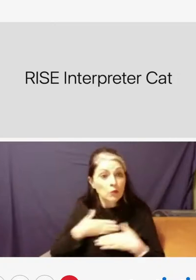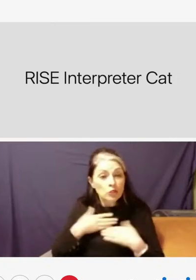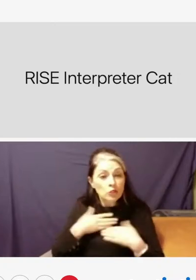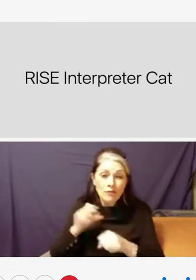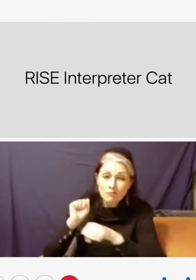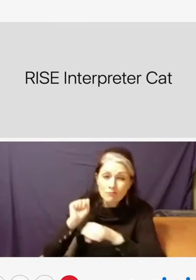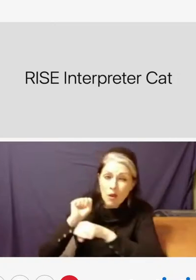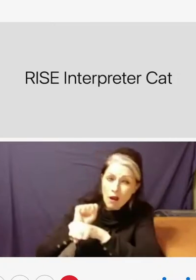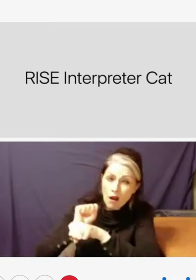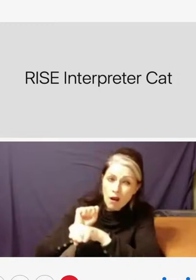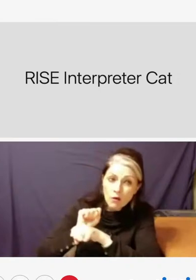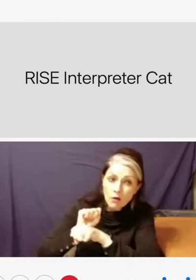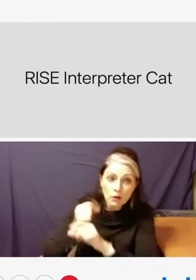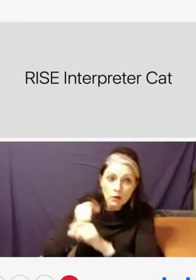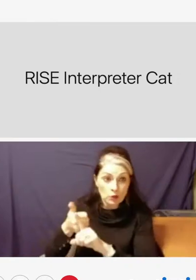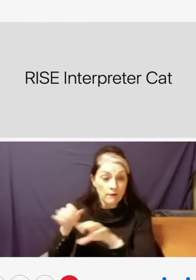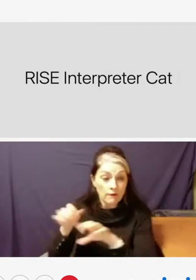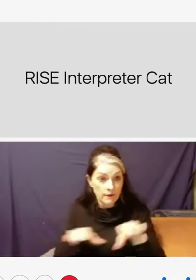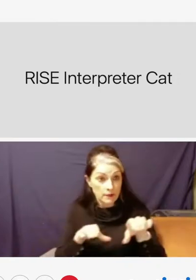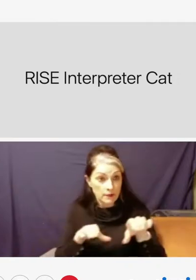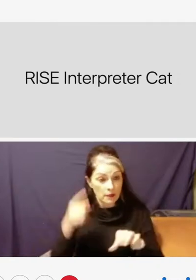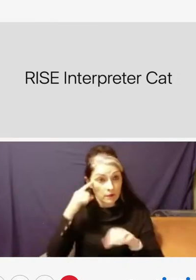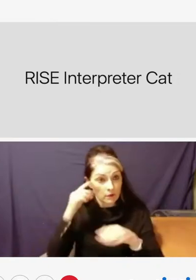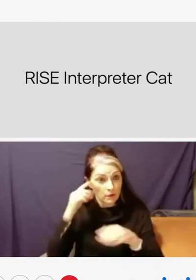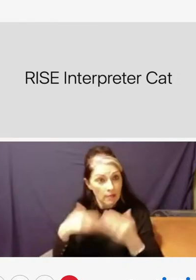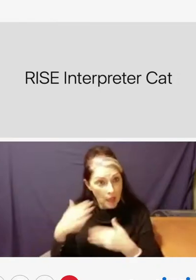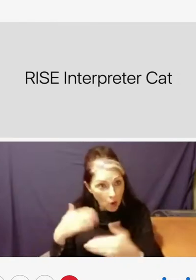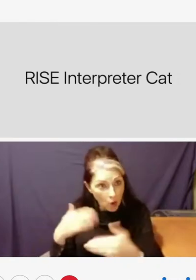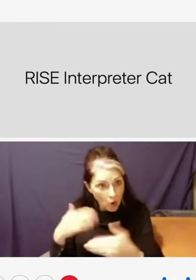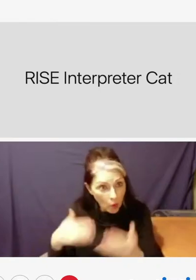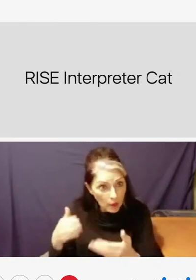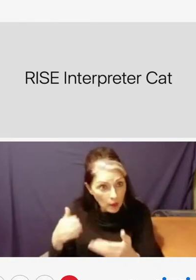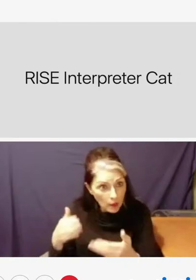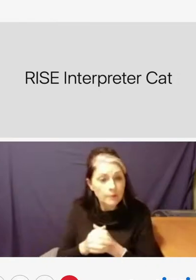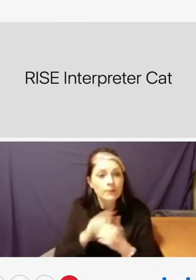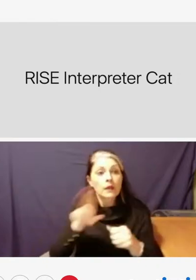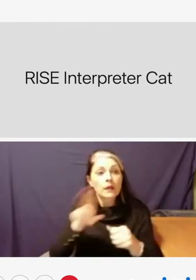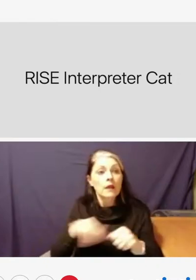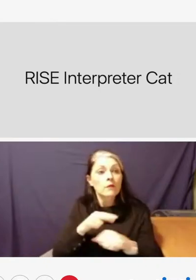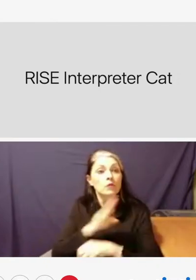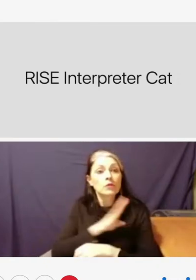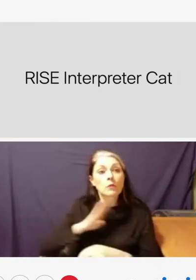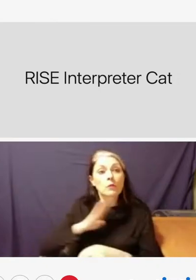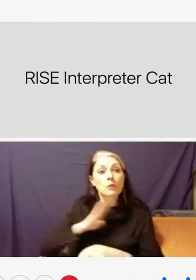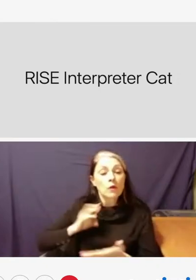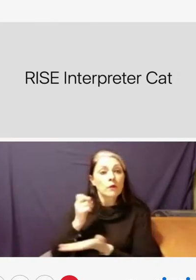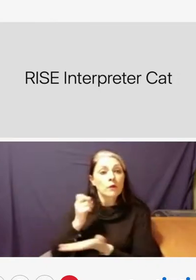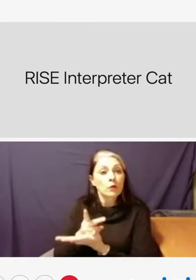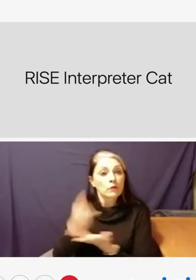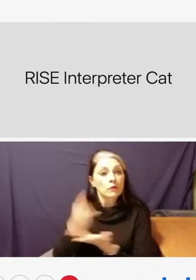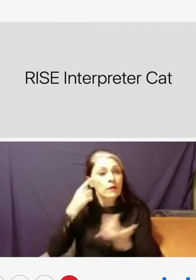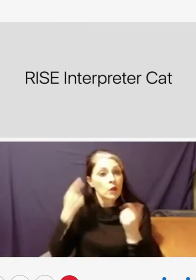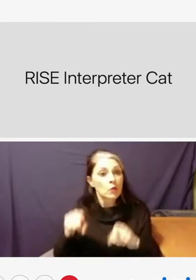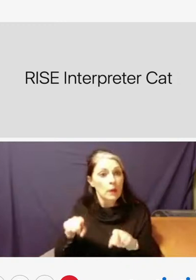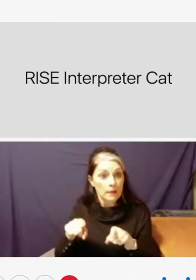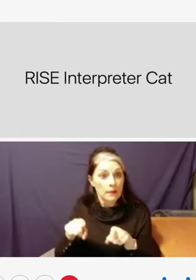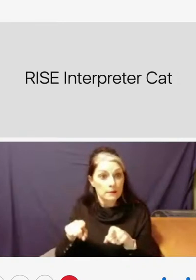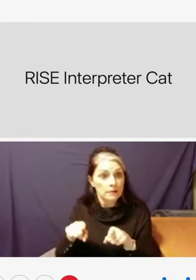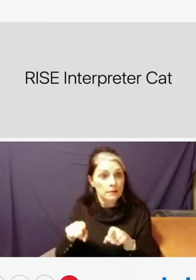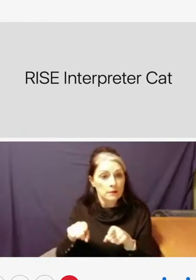done to get that going and rolling that out and of course the board for approving the the agreements uh you